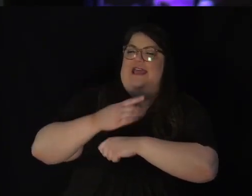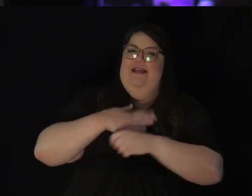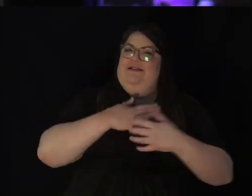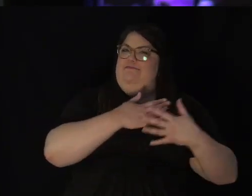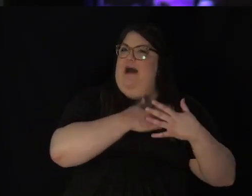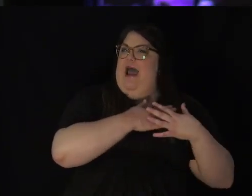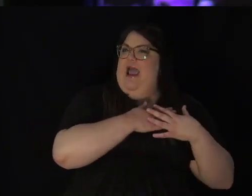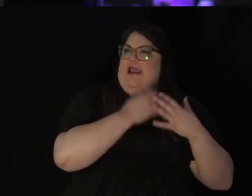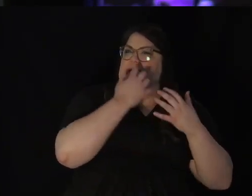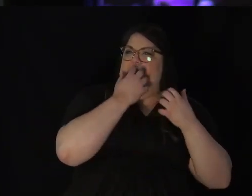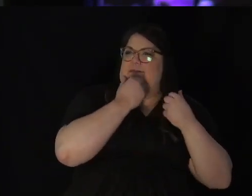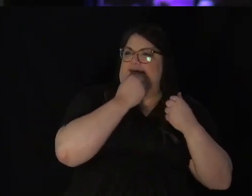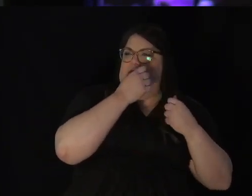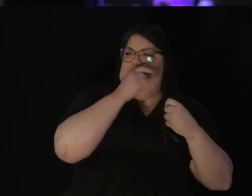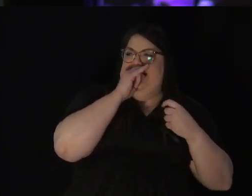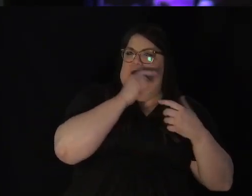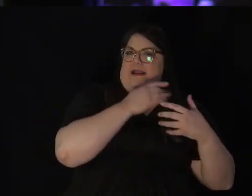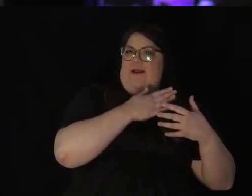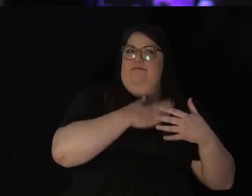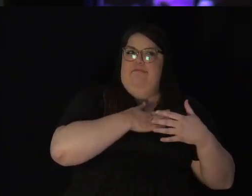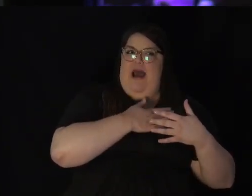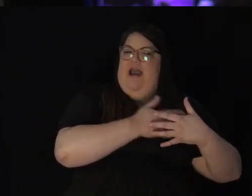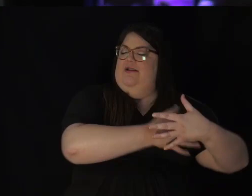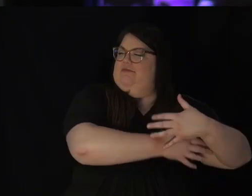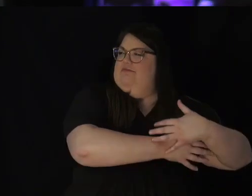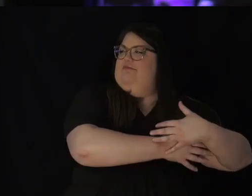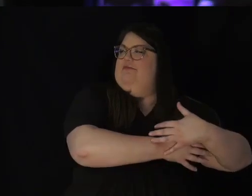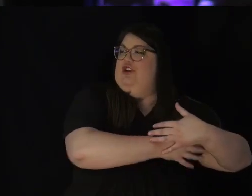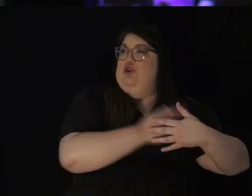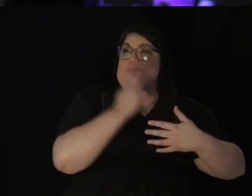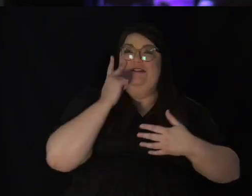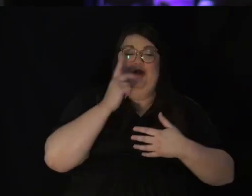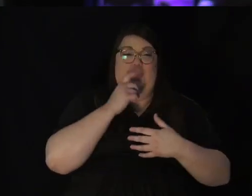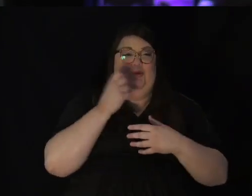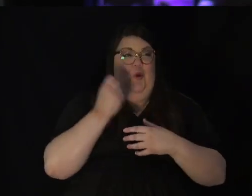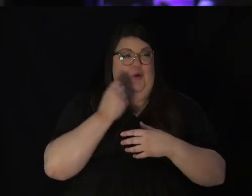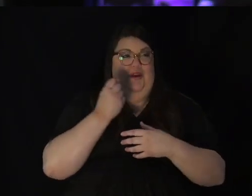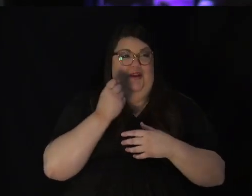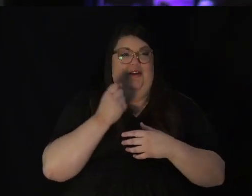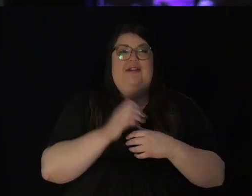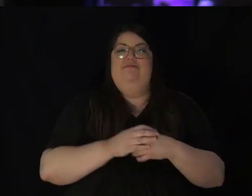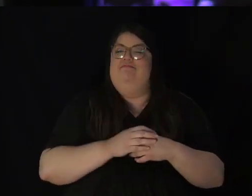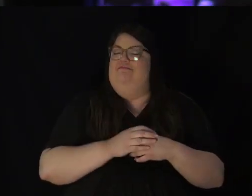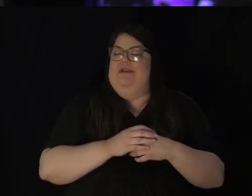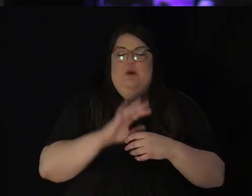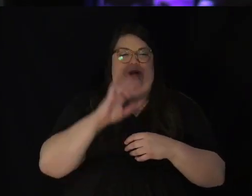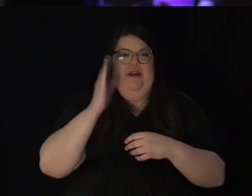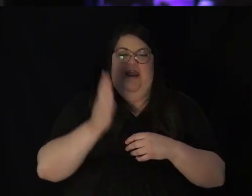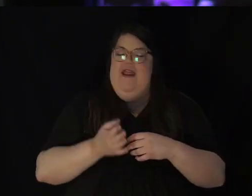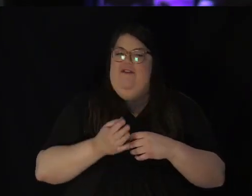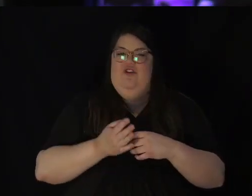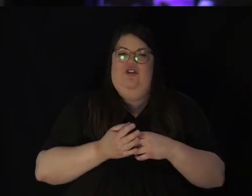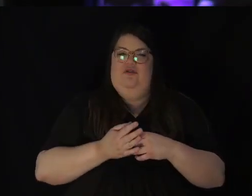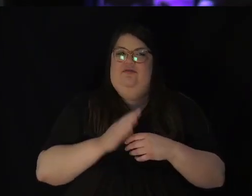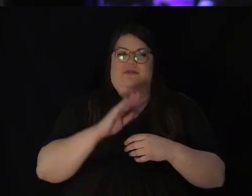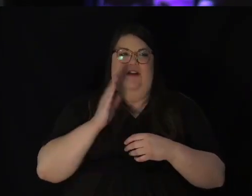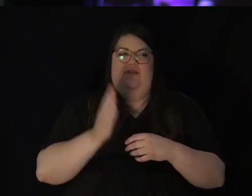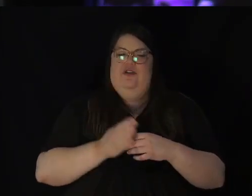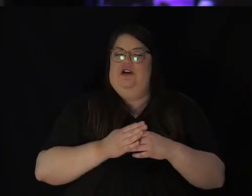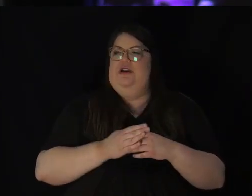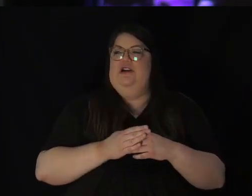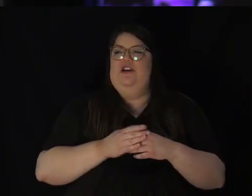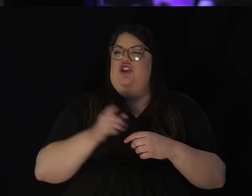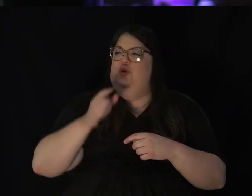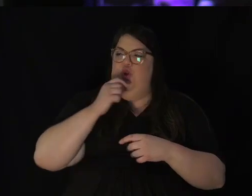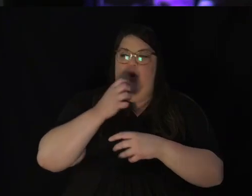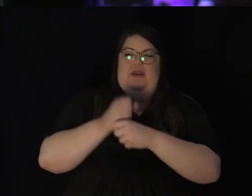kid. She's in my son. Do you see who's holding her? Never. Never her. You don't get